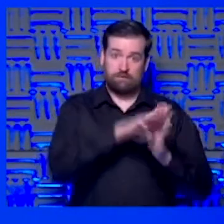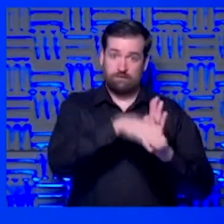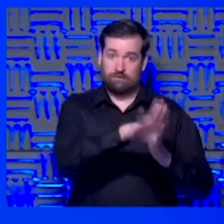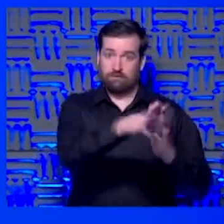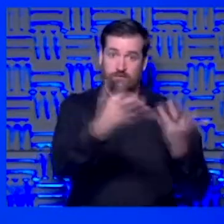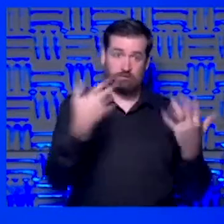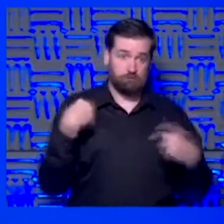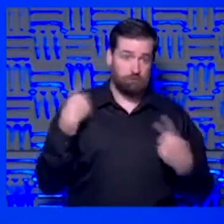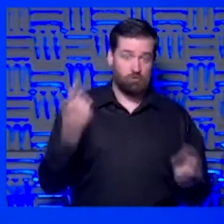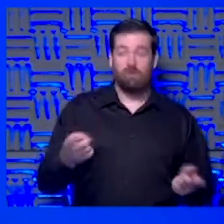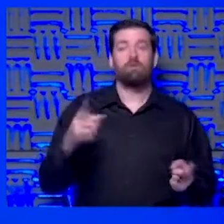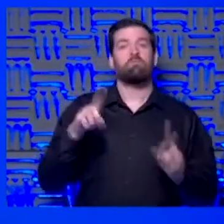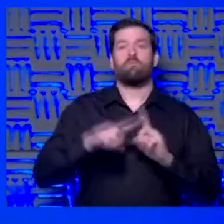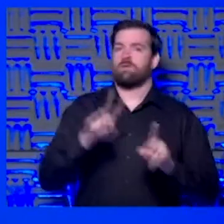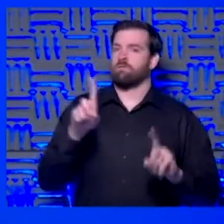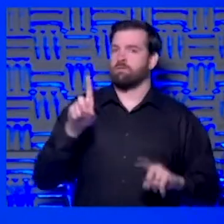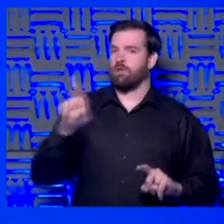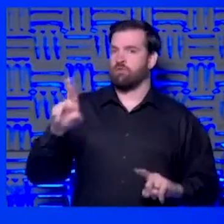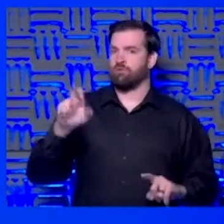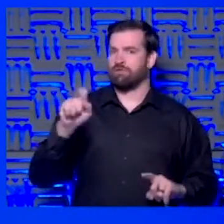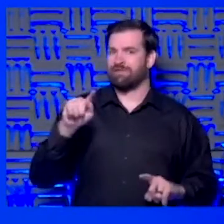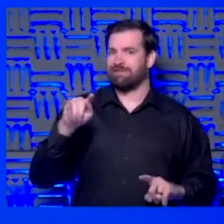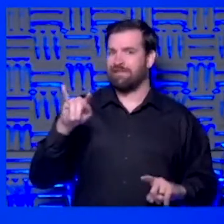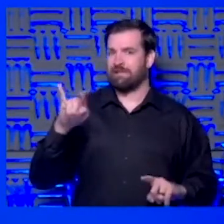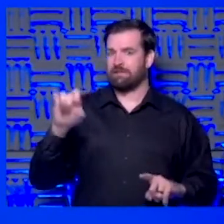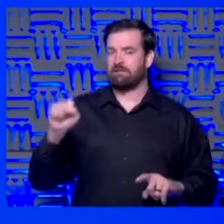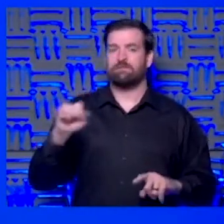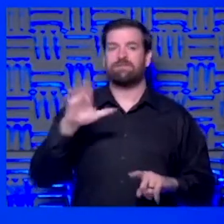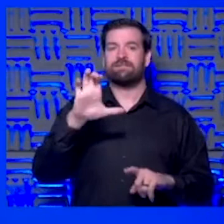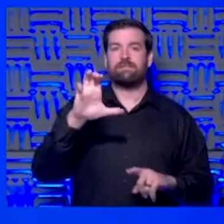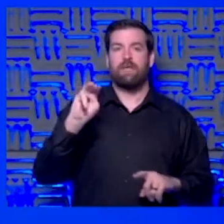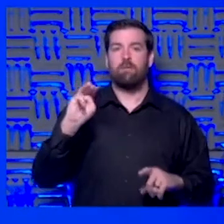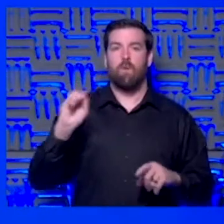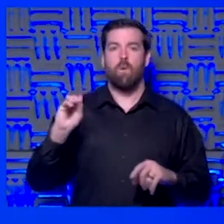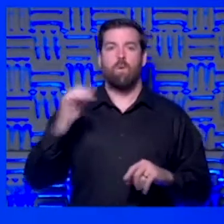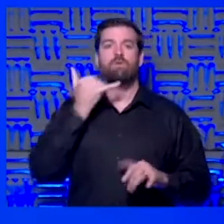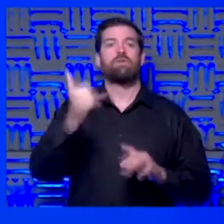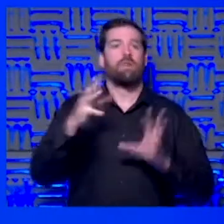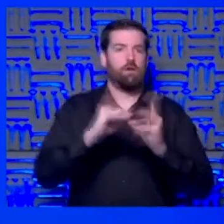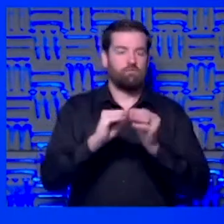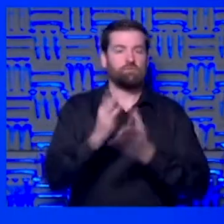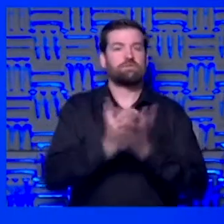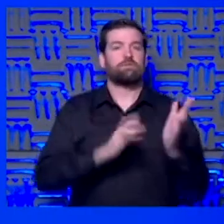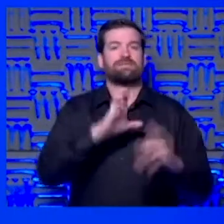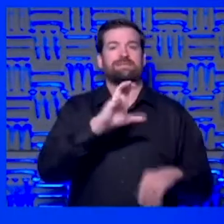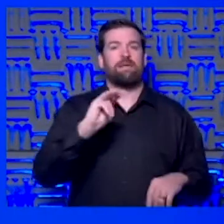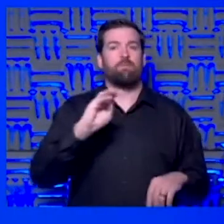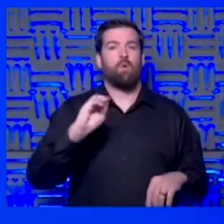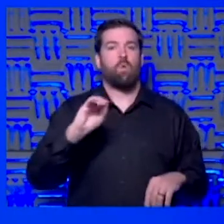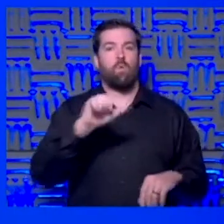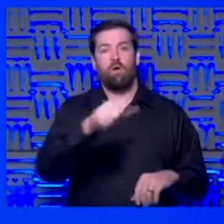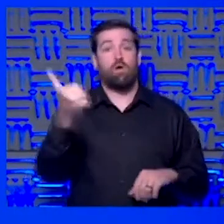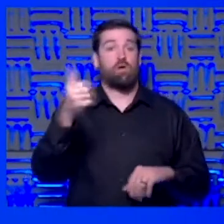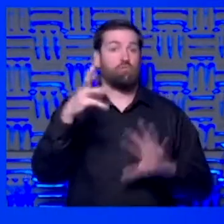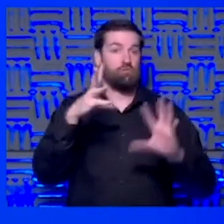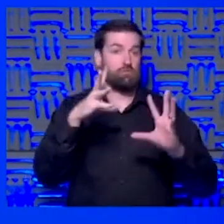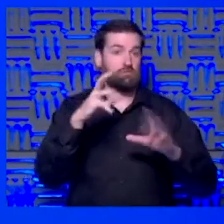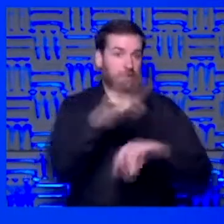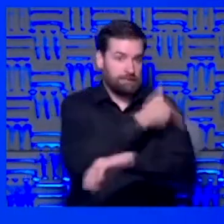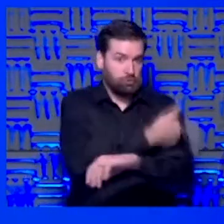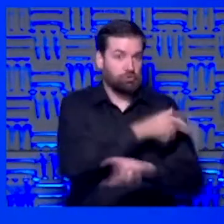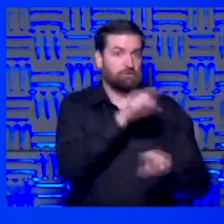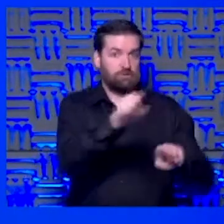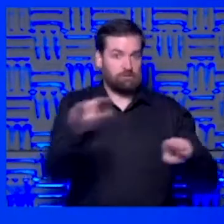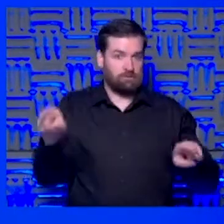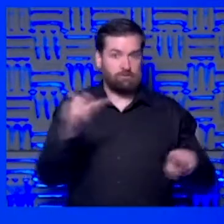know, as Dr. Stites has organized the CMO teleconference, and we've had some of the CMOs from the other hospitals on yesterday, in talking